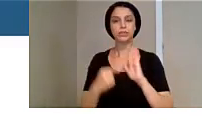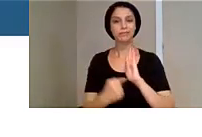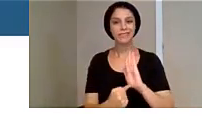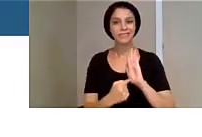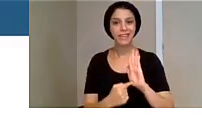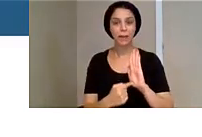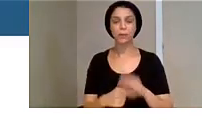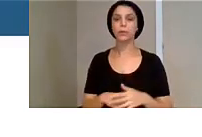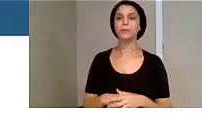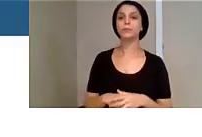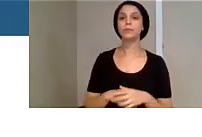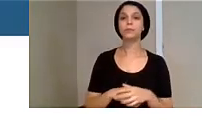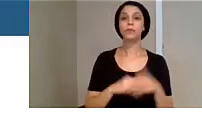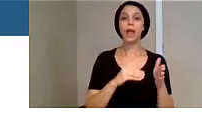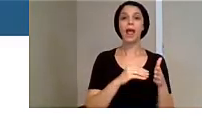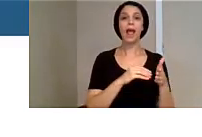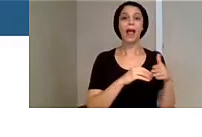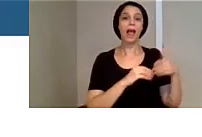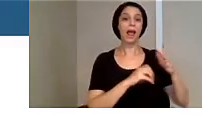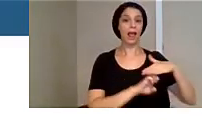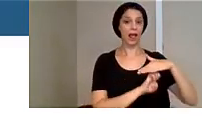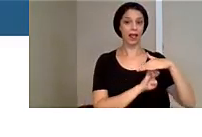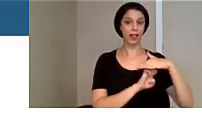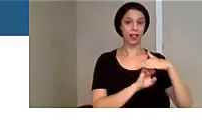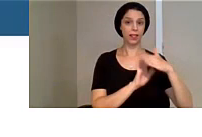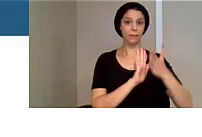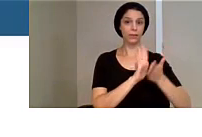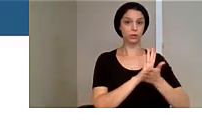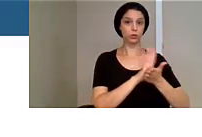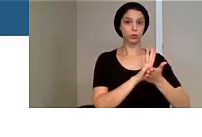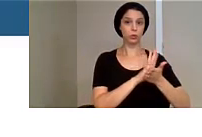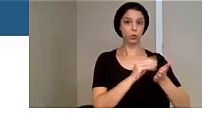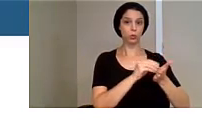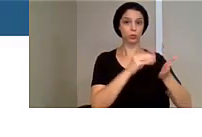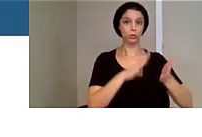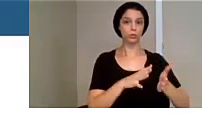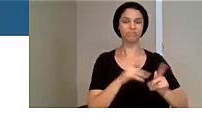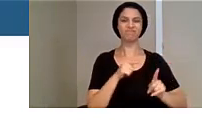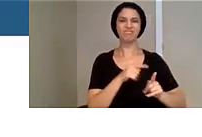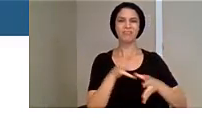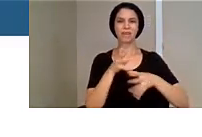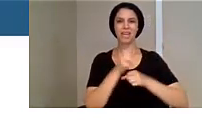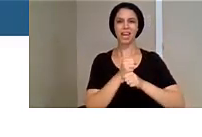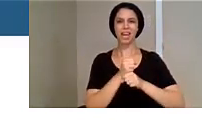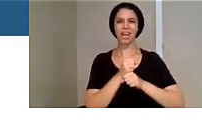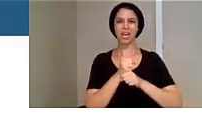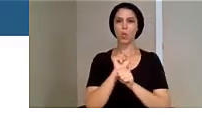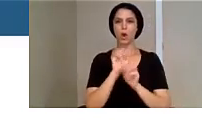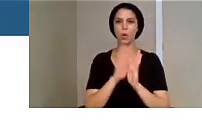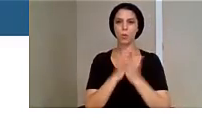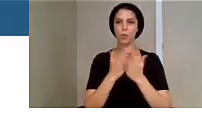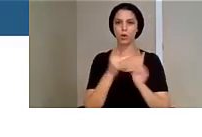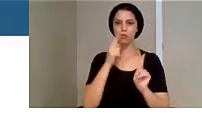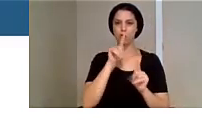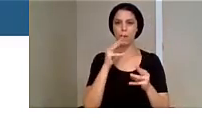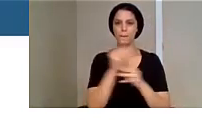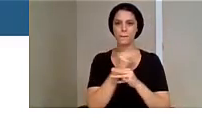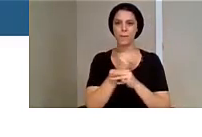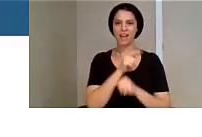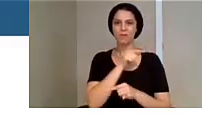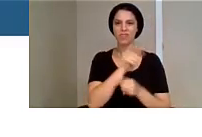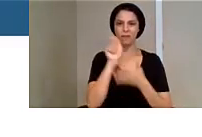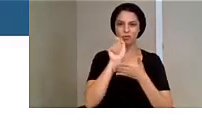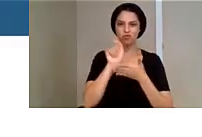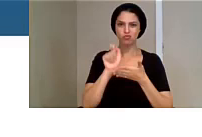about elementary students. They now have been given workbooks for math to complete a lot of work in writing using